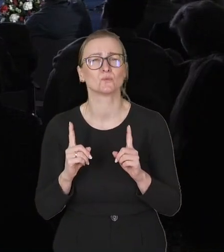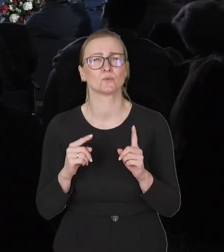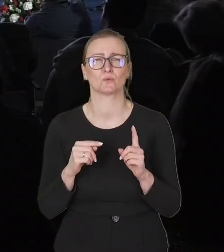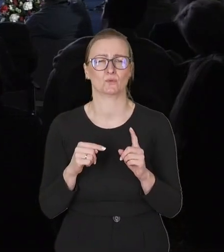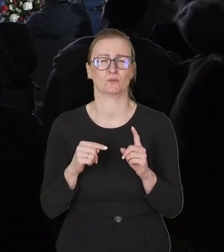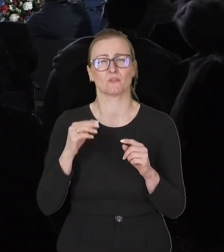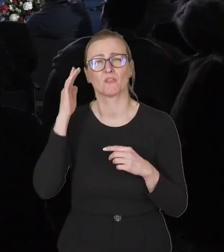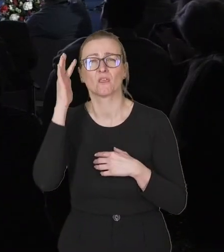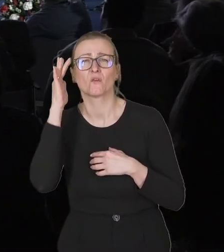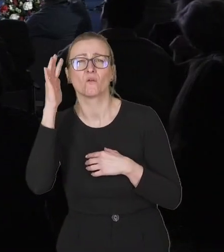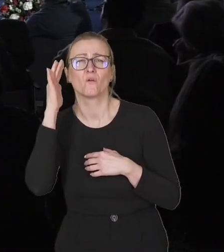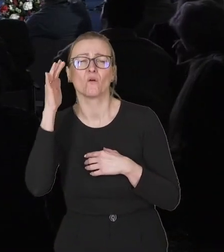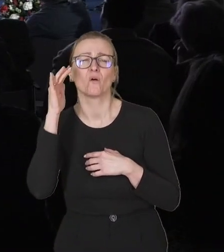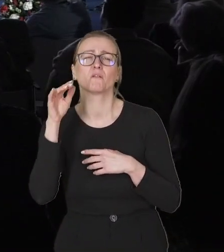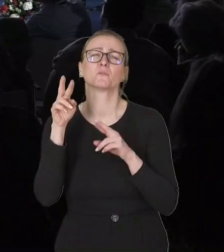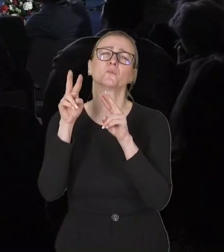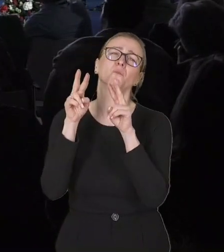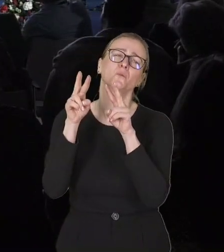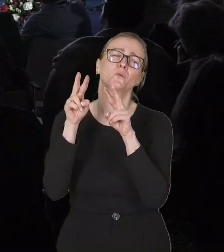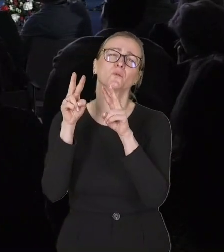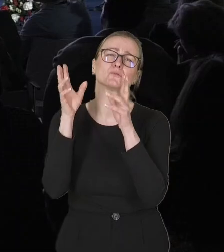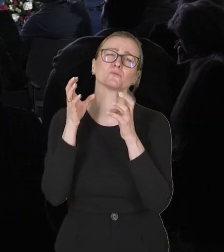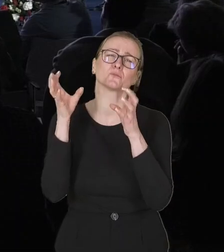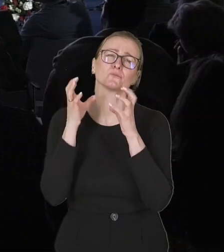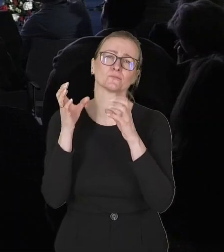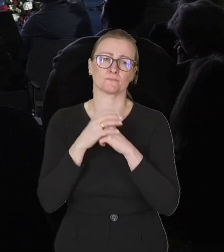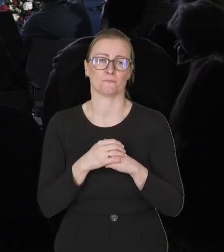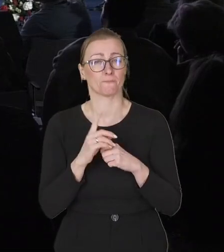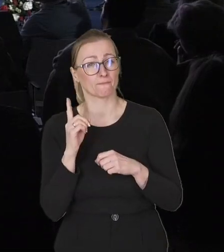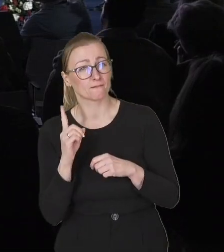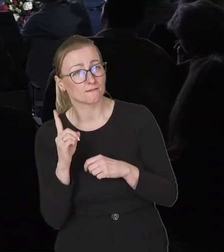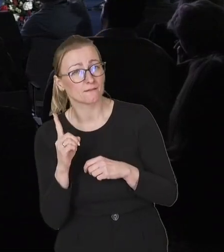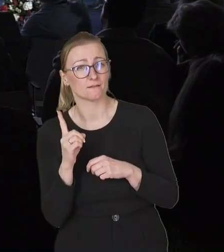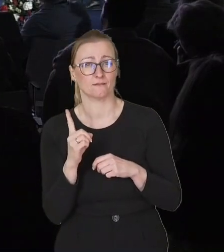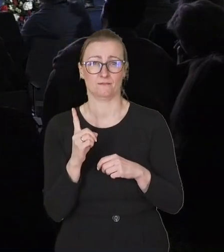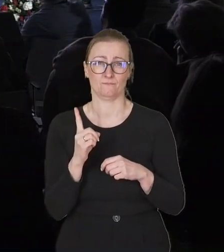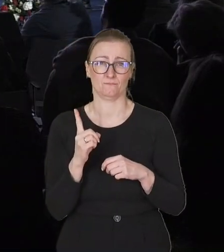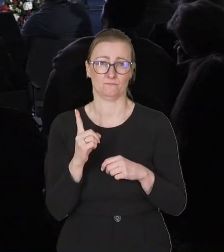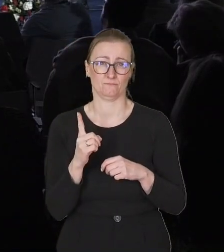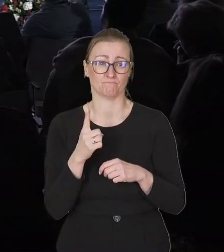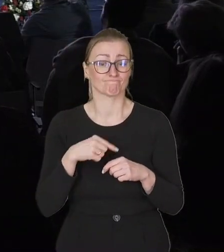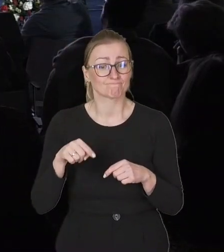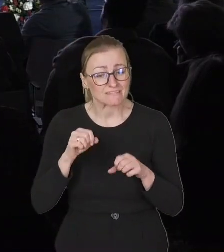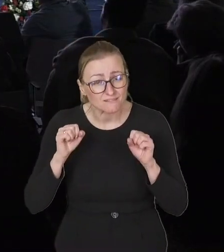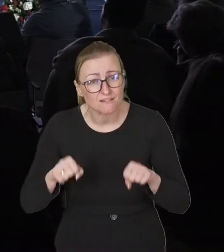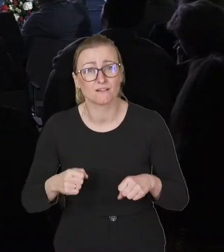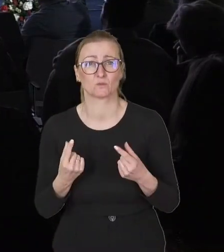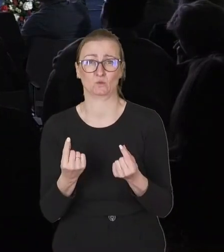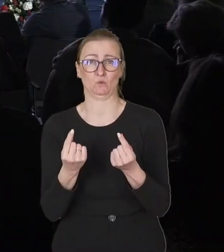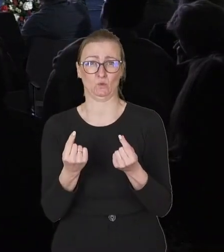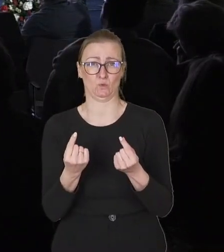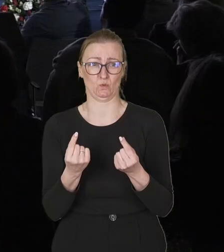different dimensions, but what we can do. What is your recommendation? One sentence, one thought, which you